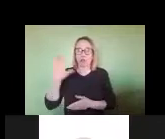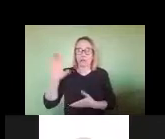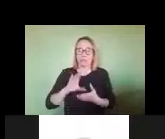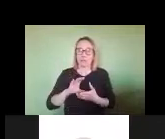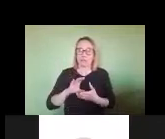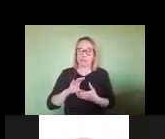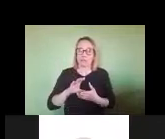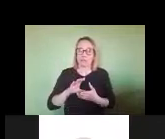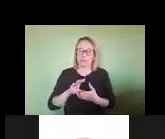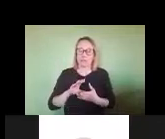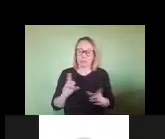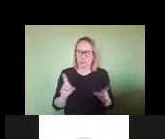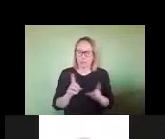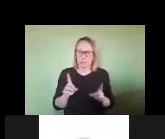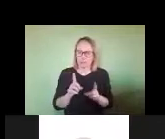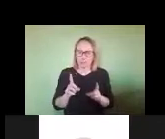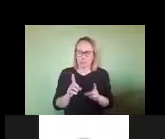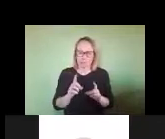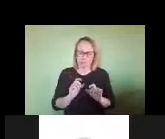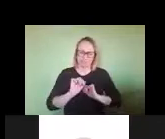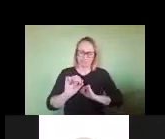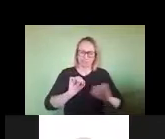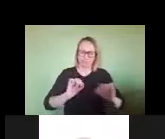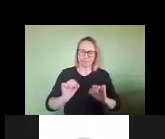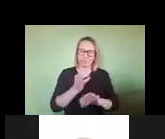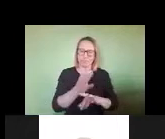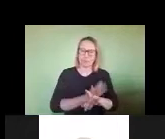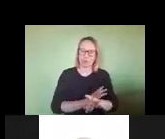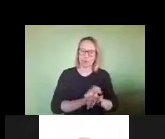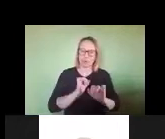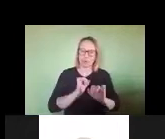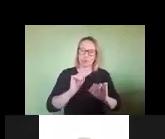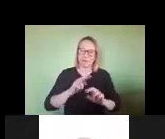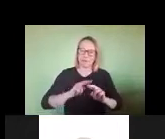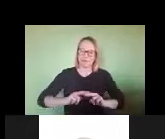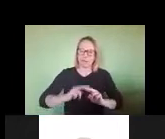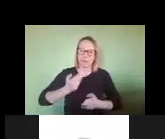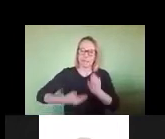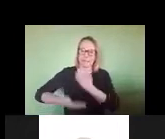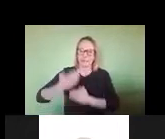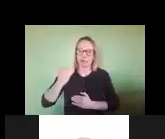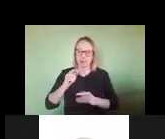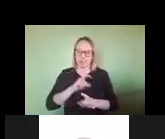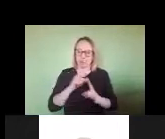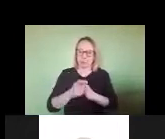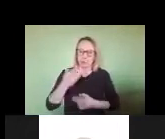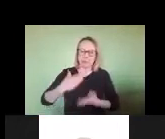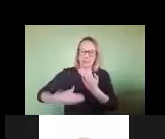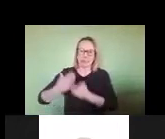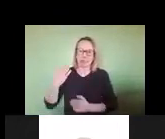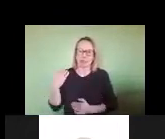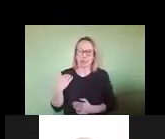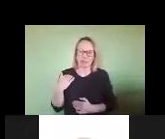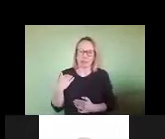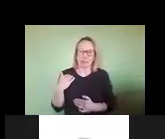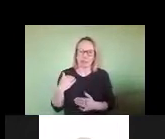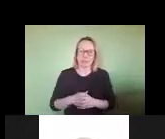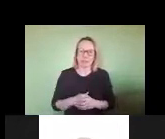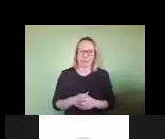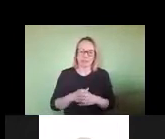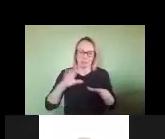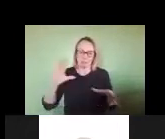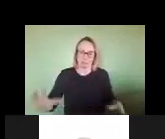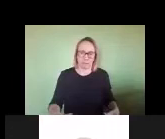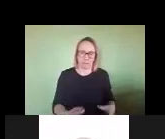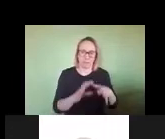at individuals' personal stories, their families, history, their local community history, tying that in